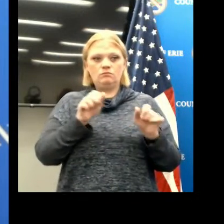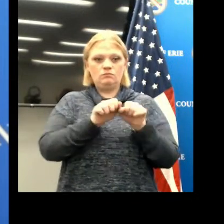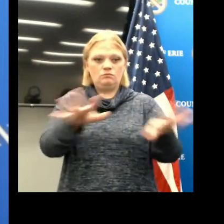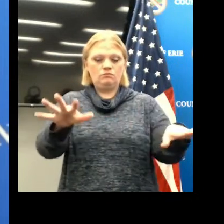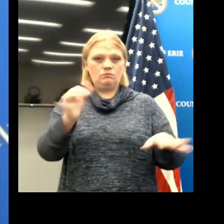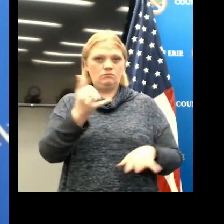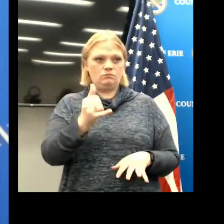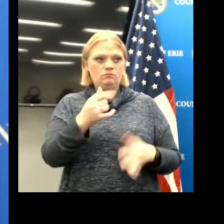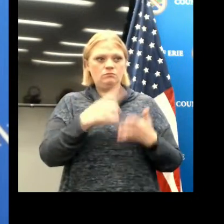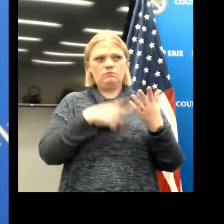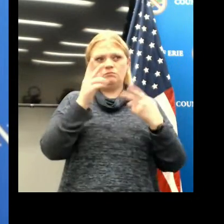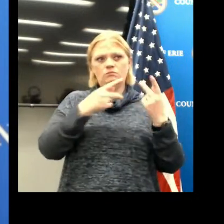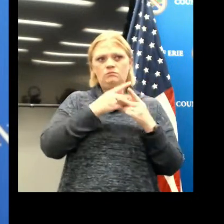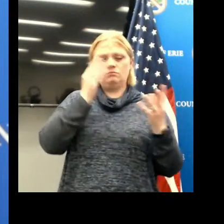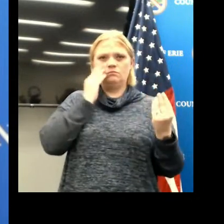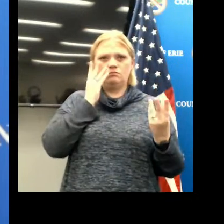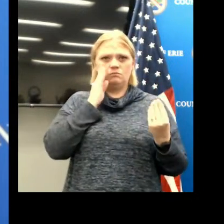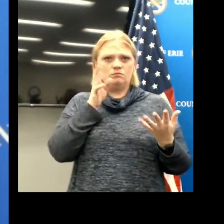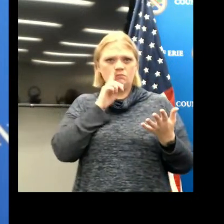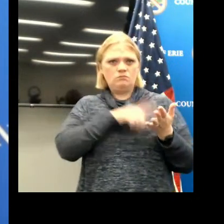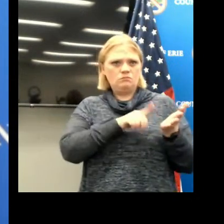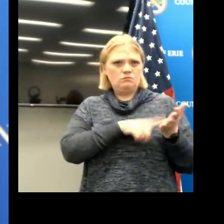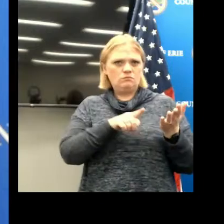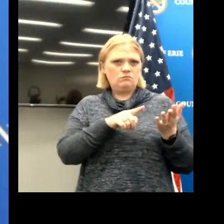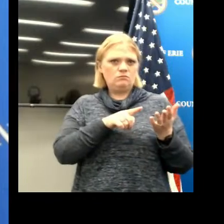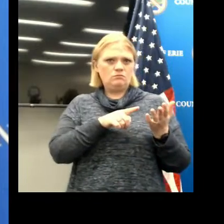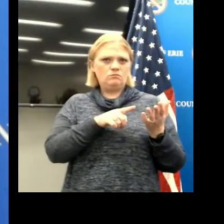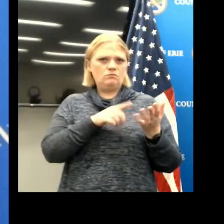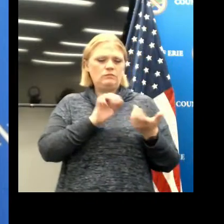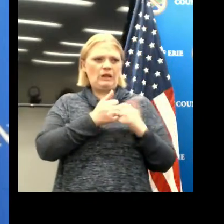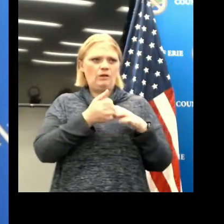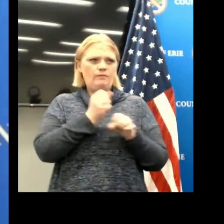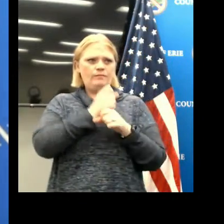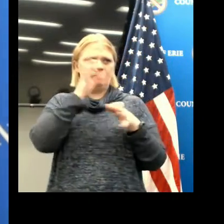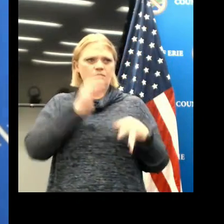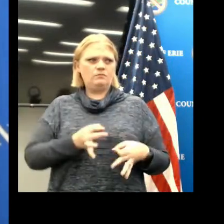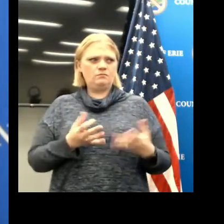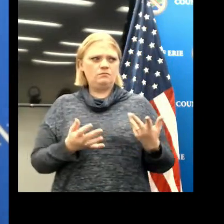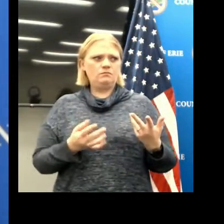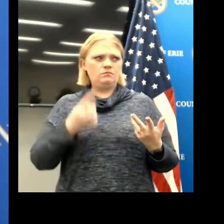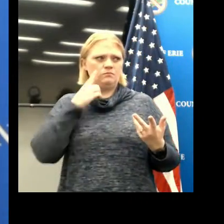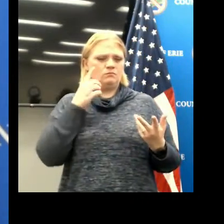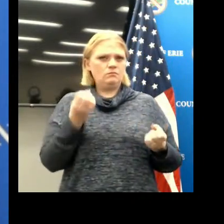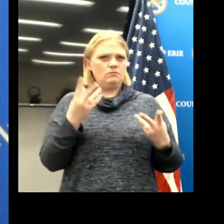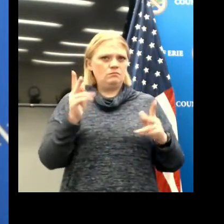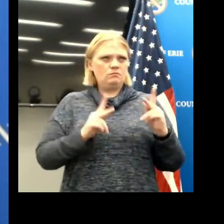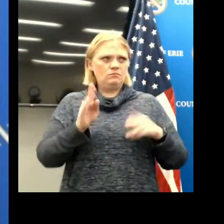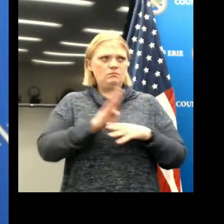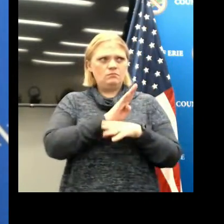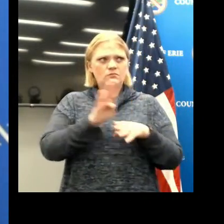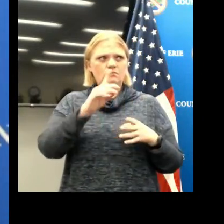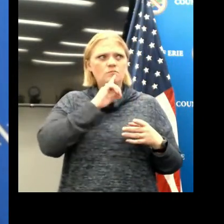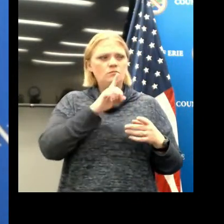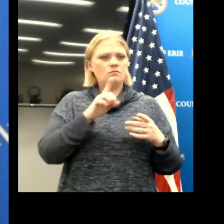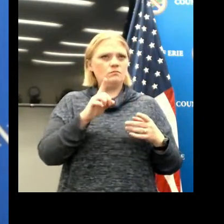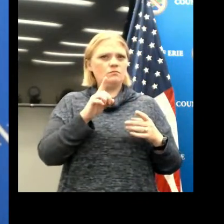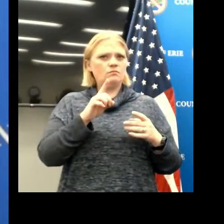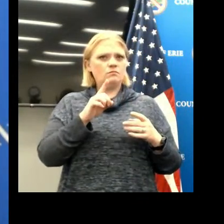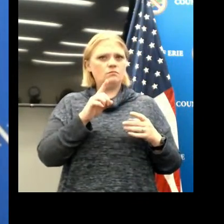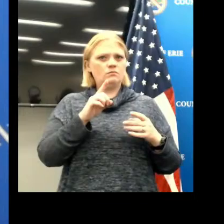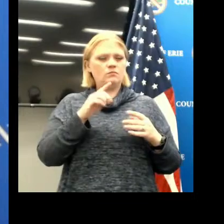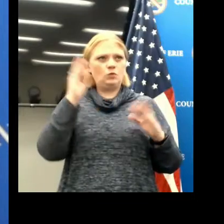what kind of data are you looking at? What goes into making that decision? Because I think a lot of people and businesses are